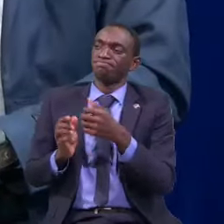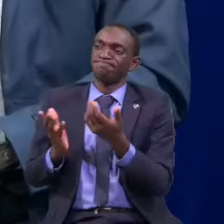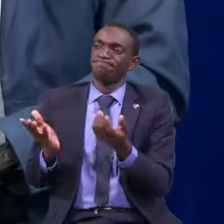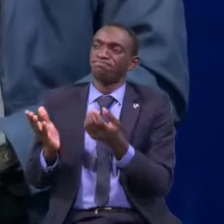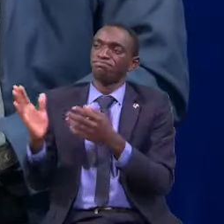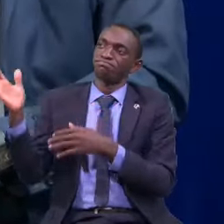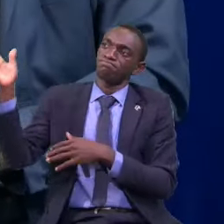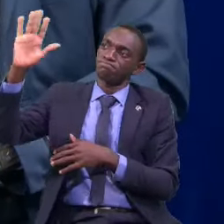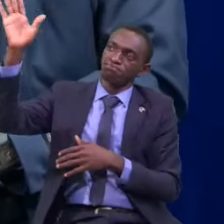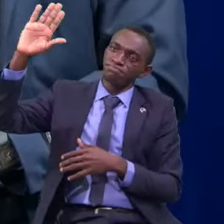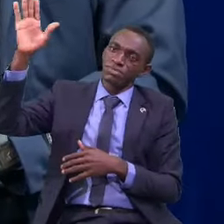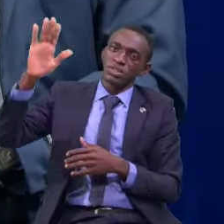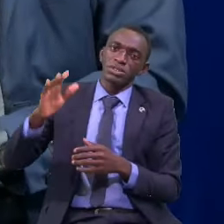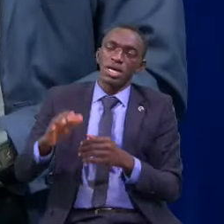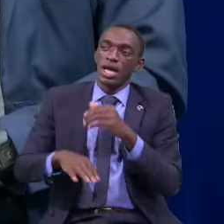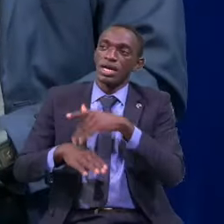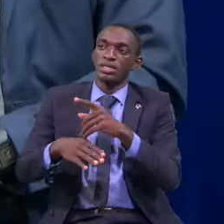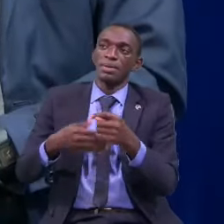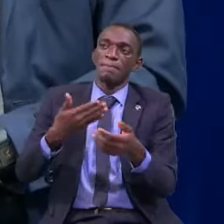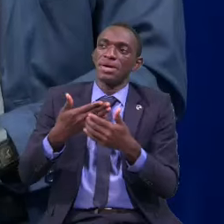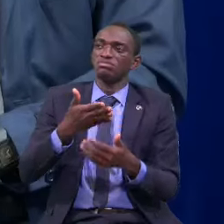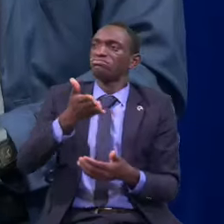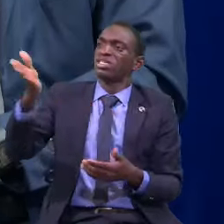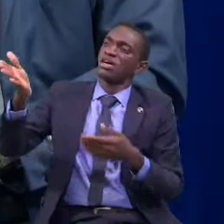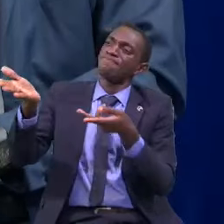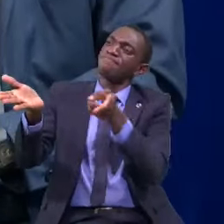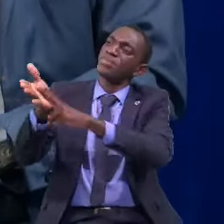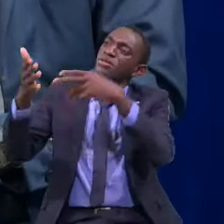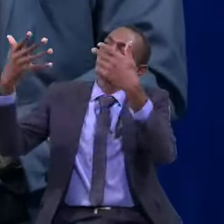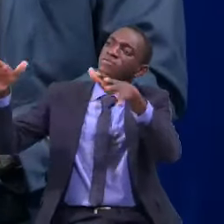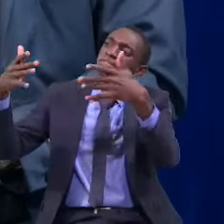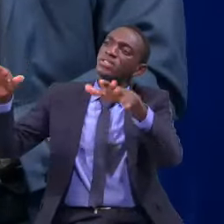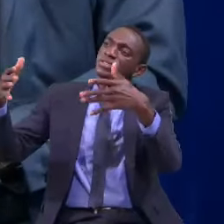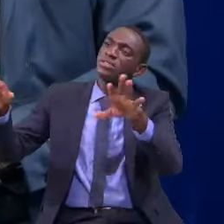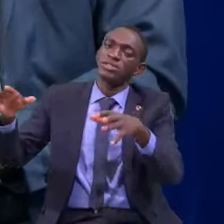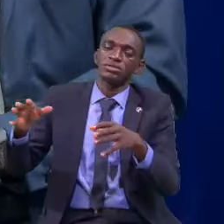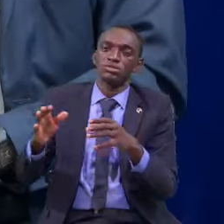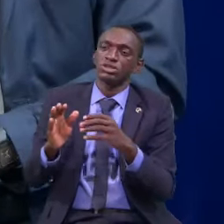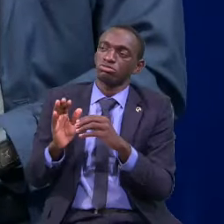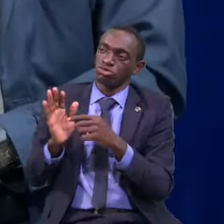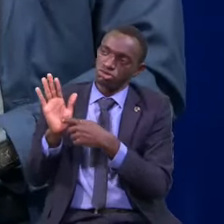At the back to my swim right. Please, if you are finished, indicate.